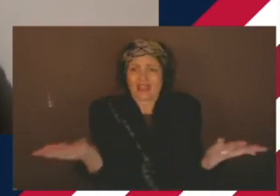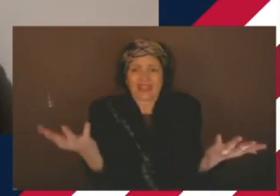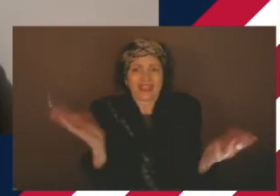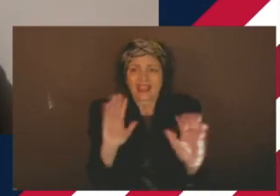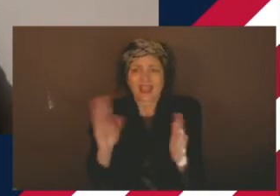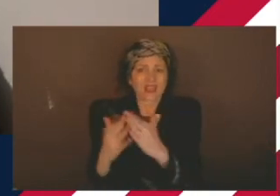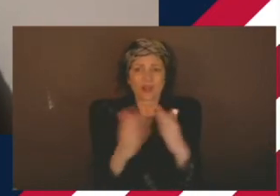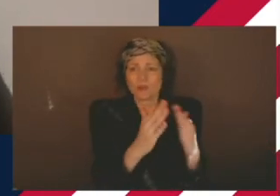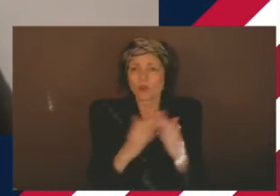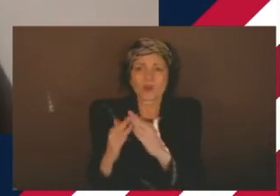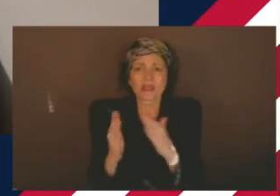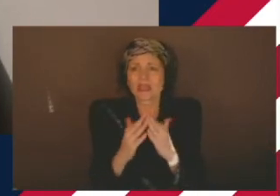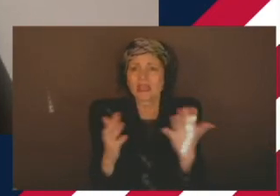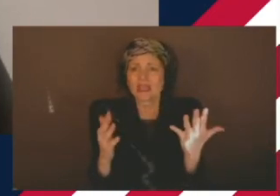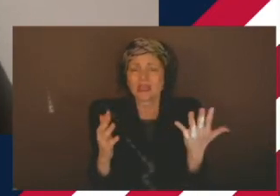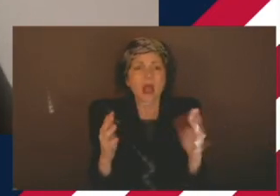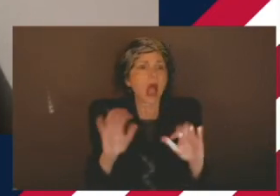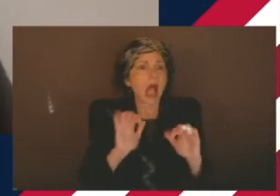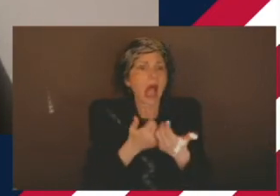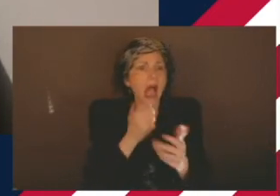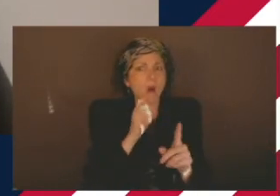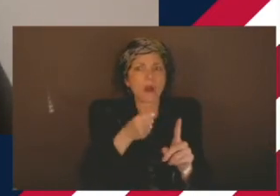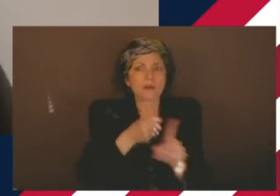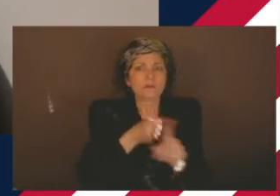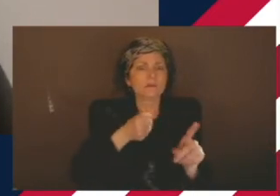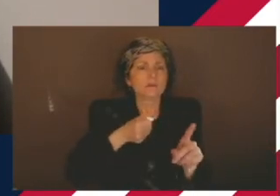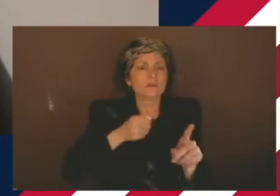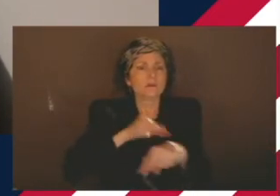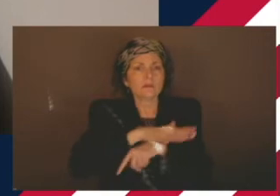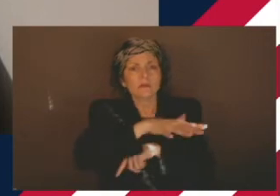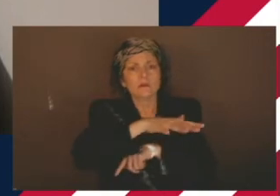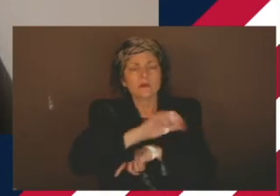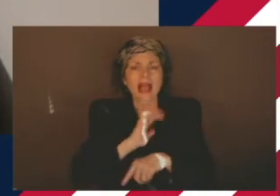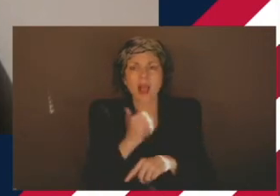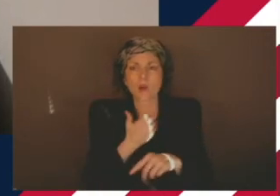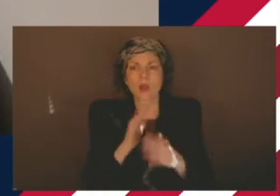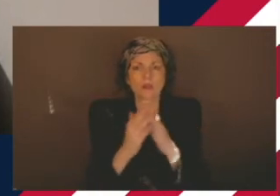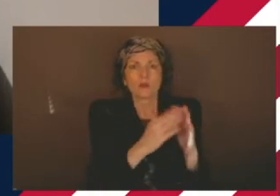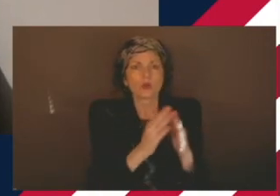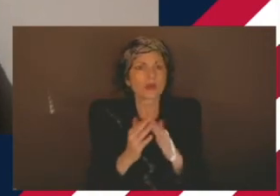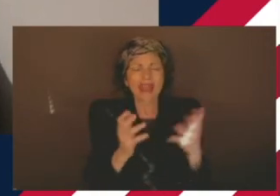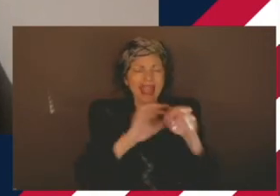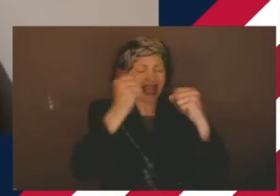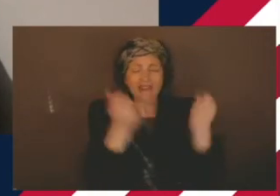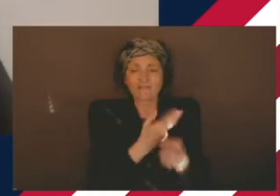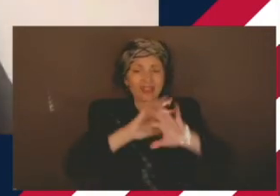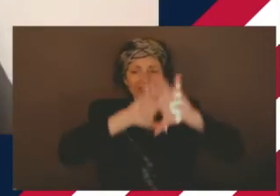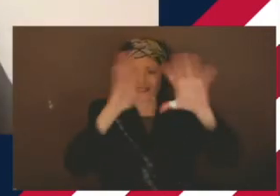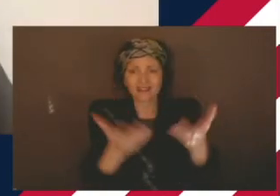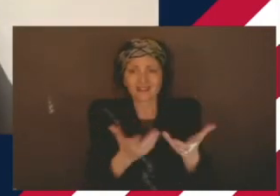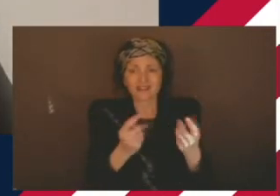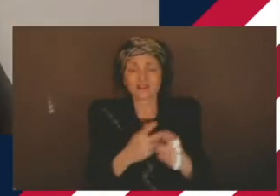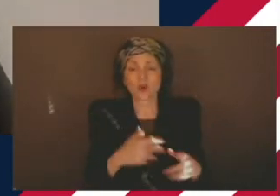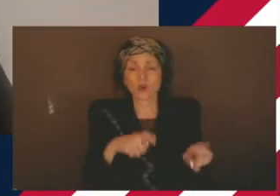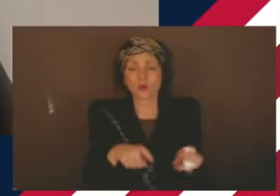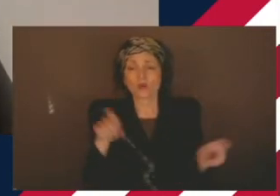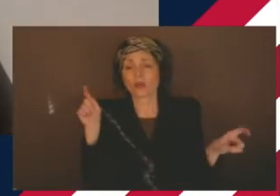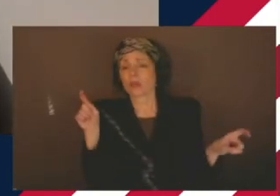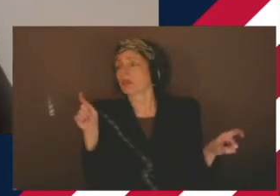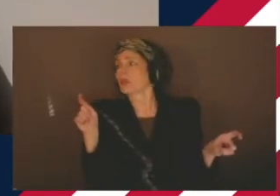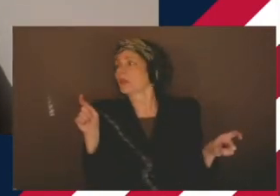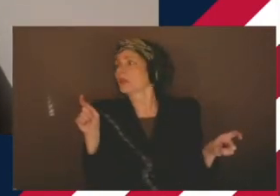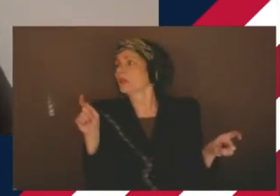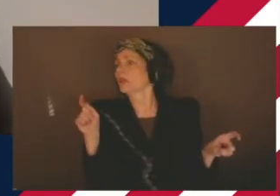from the impact on our communities to our economy as a whole. And so to really do nothing about the